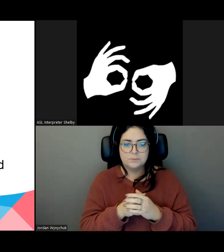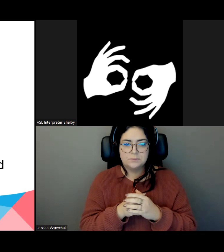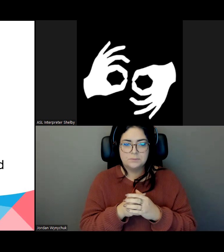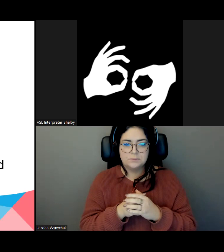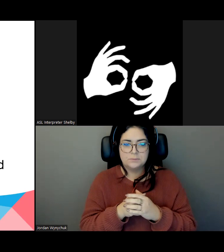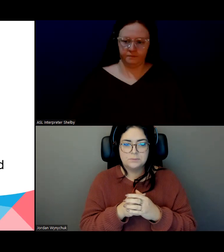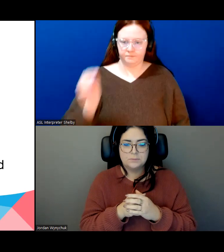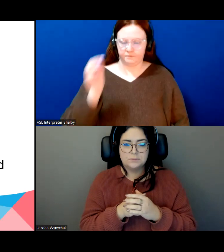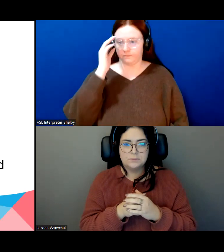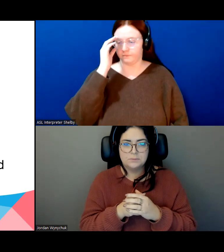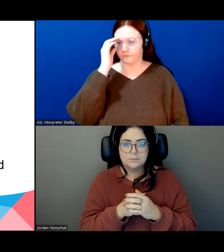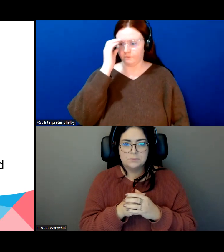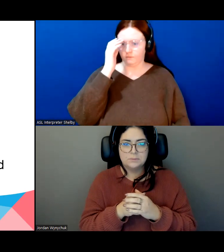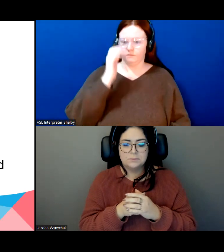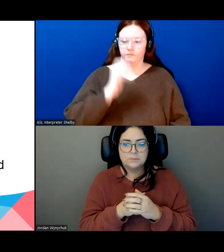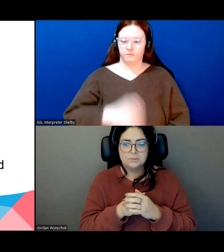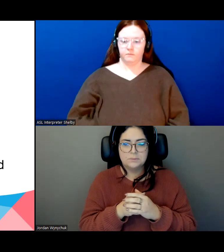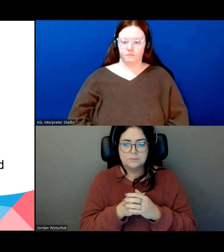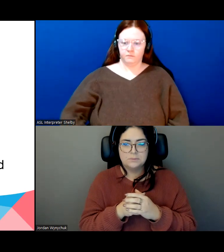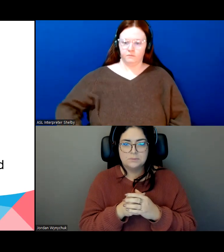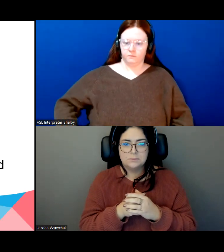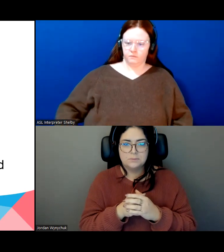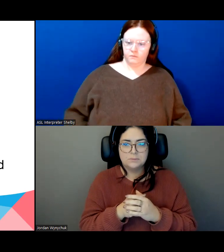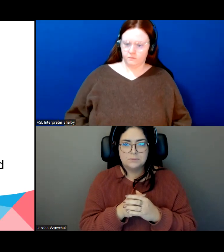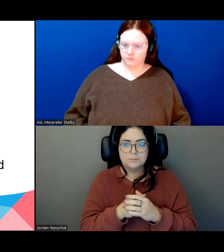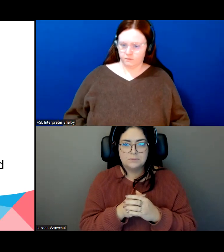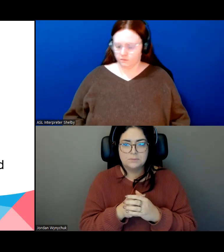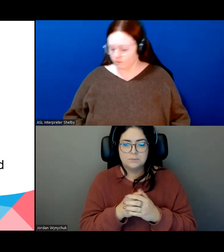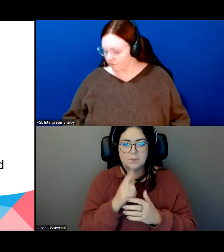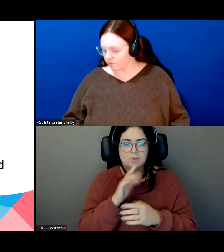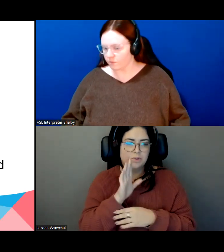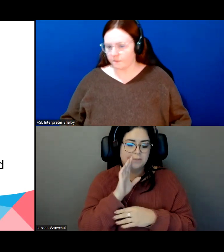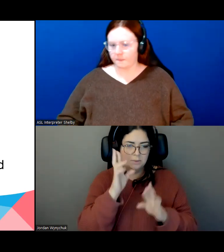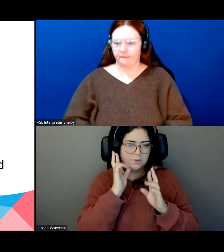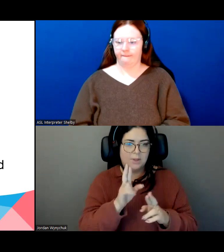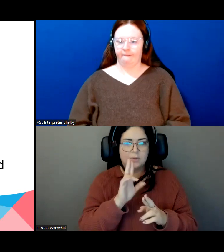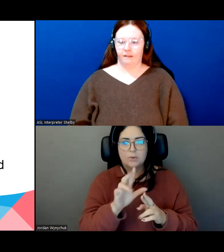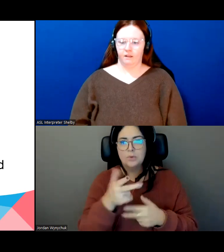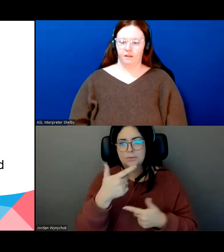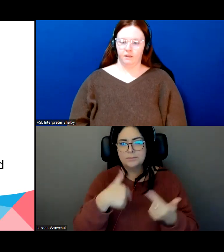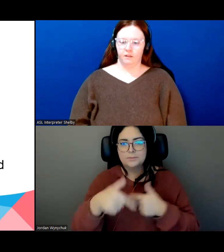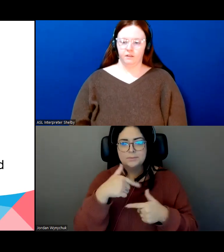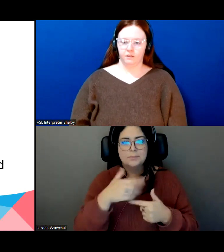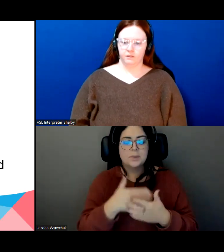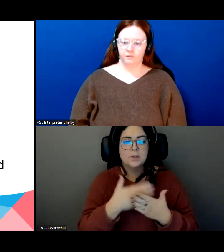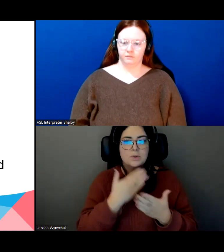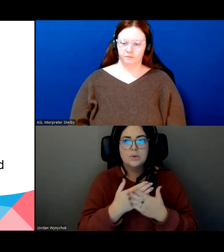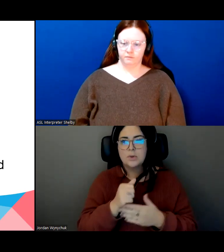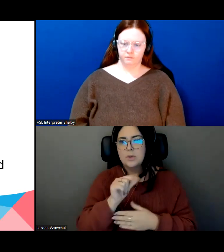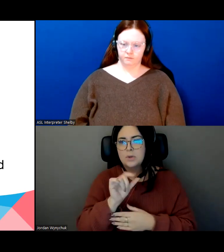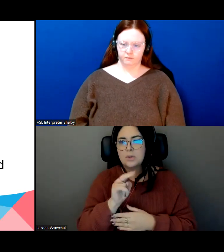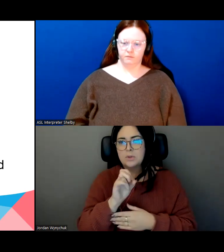just being respectful as a to your fellow human beings. Use gender neutral